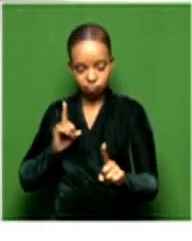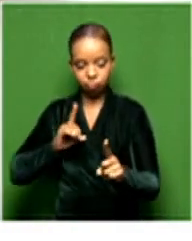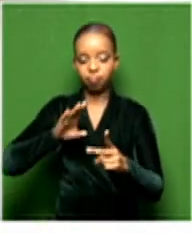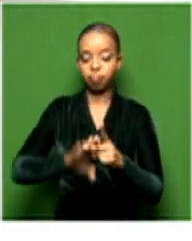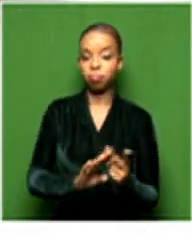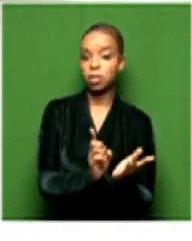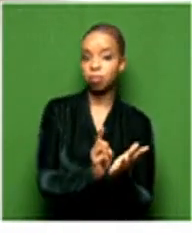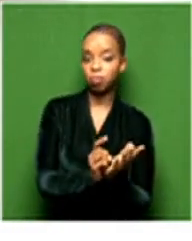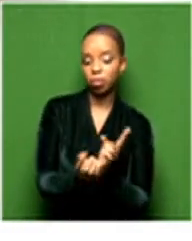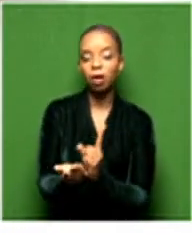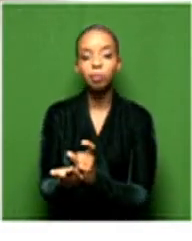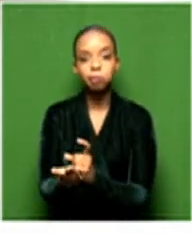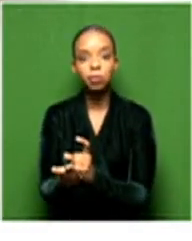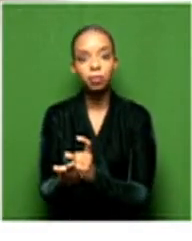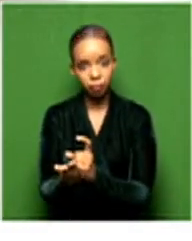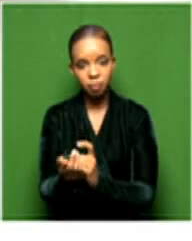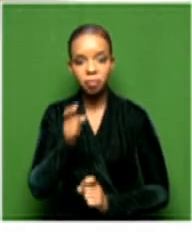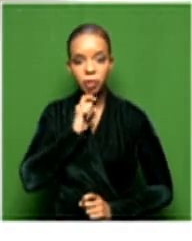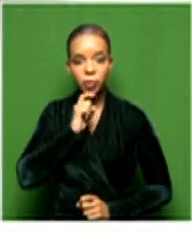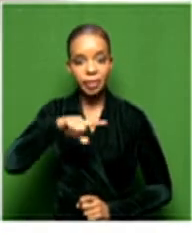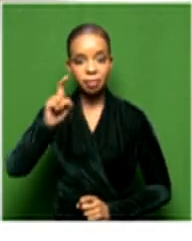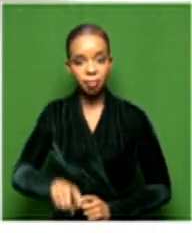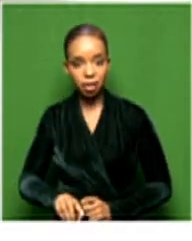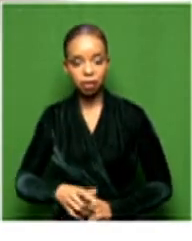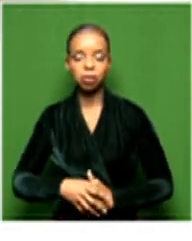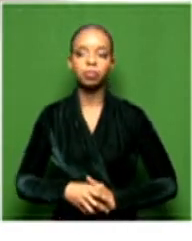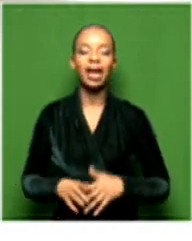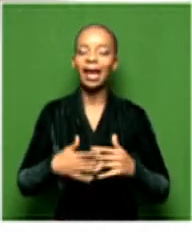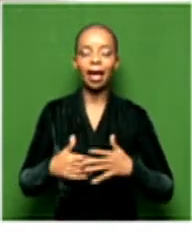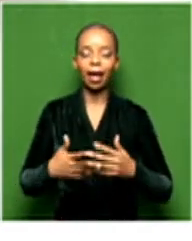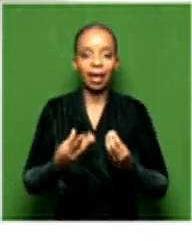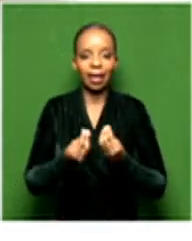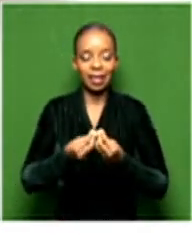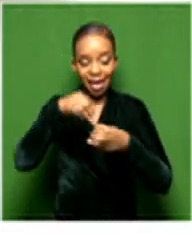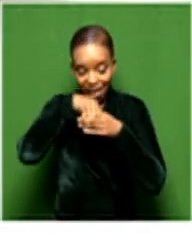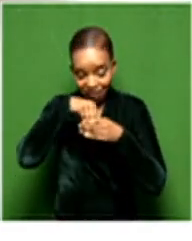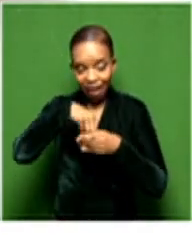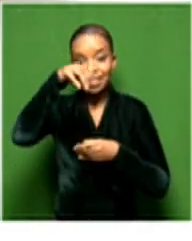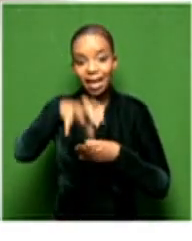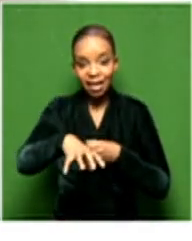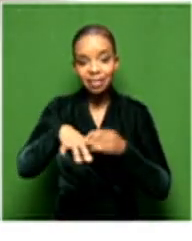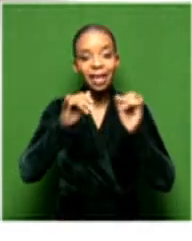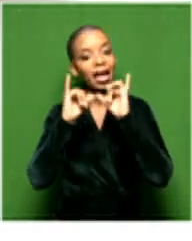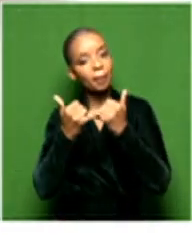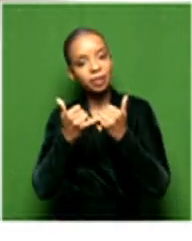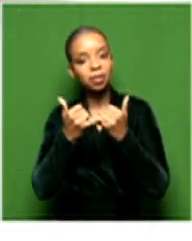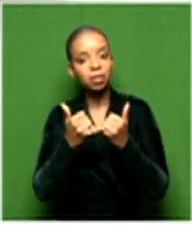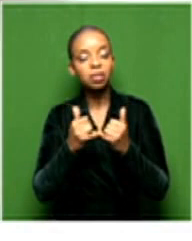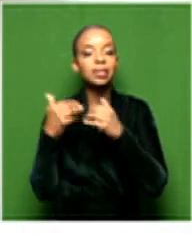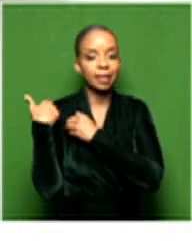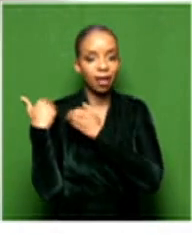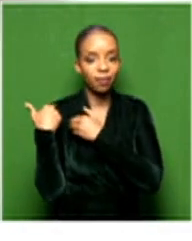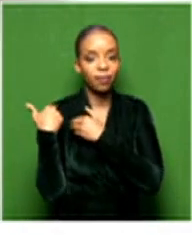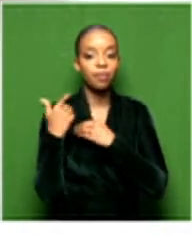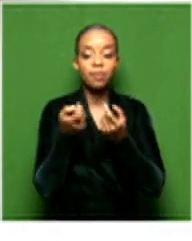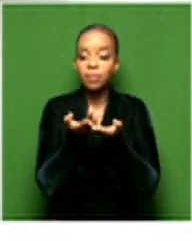hand sanitizers, and that everything inside the company is safe in the sense of employees wearing their masks.